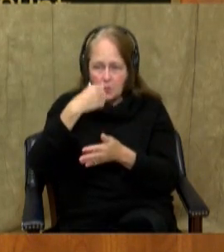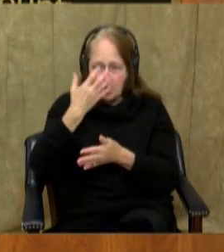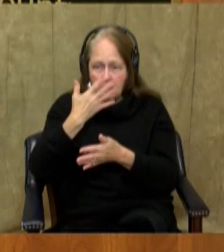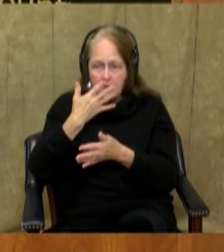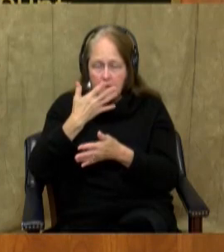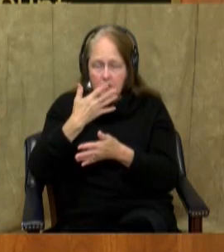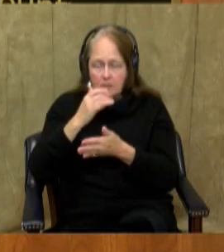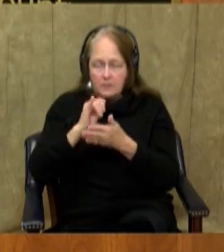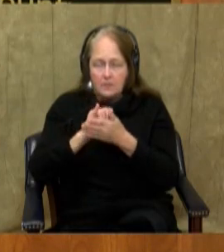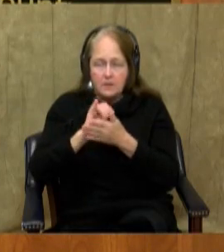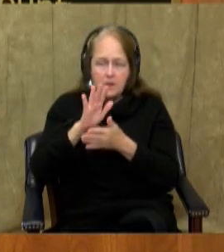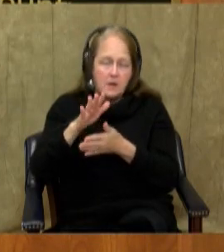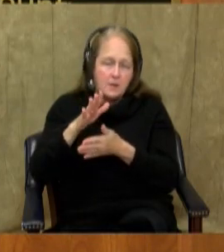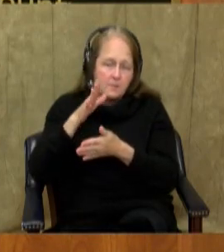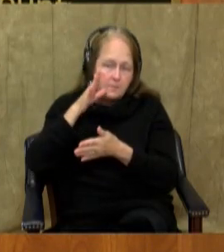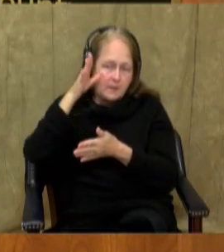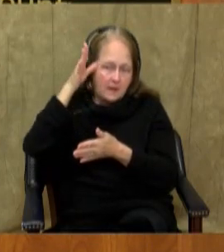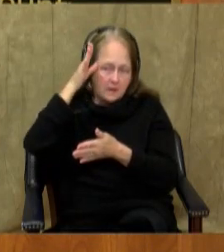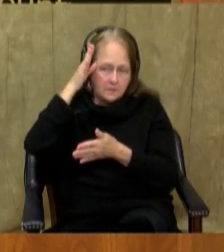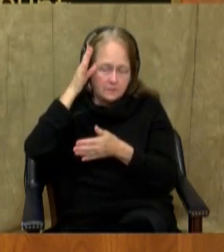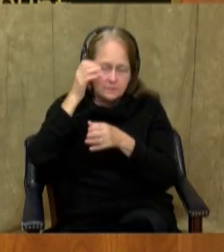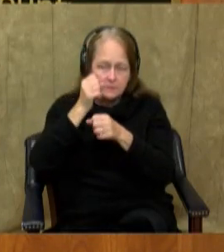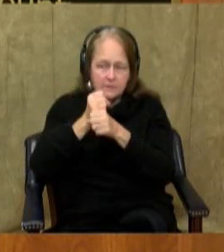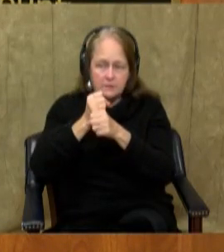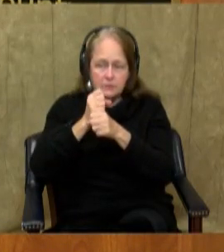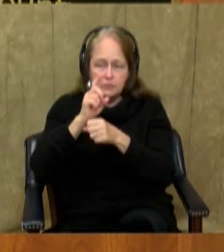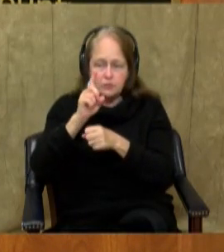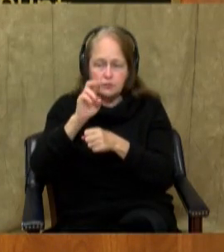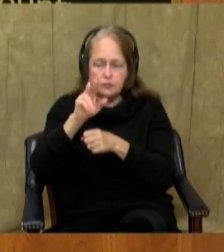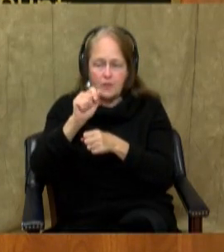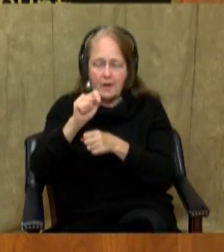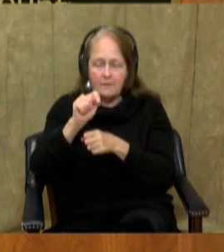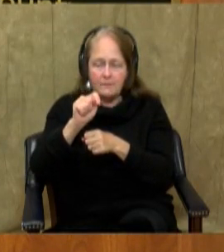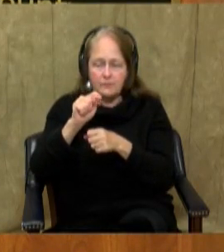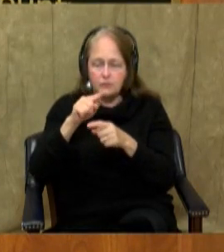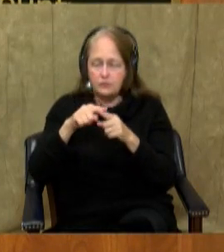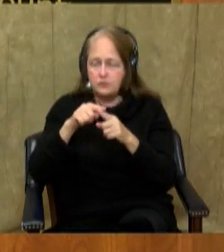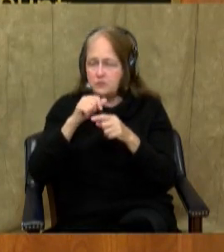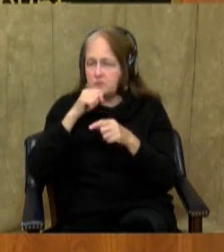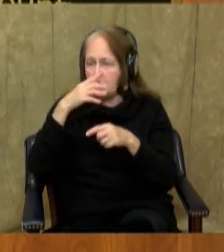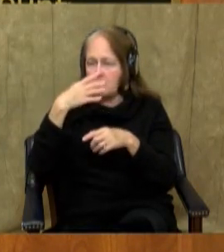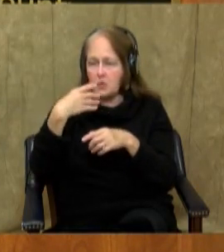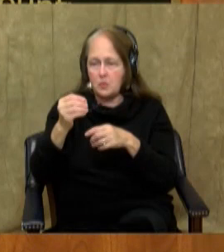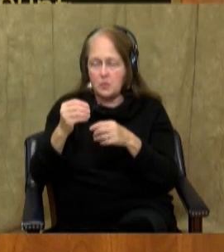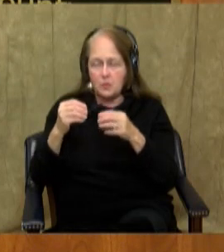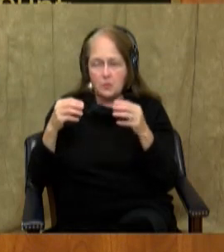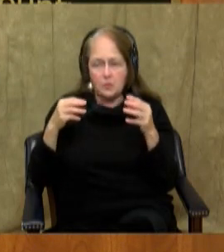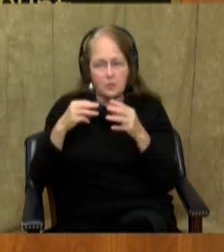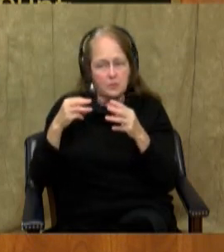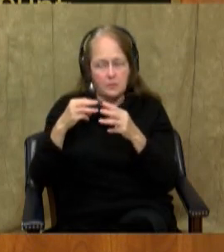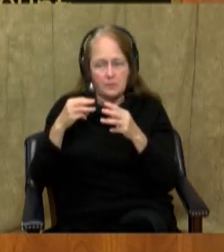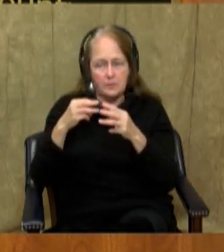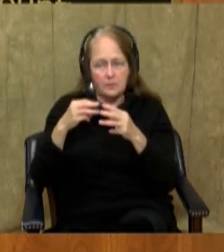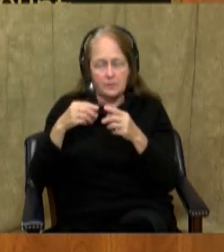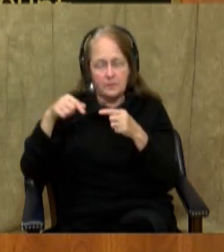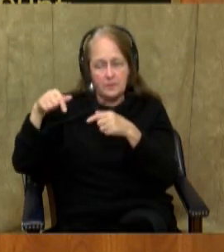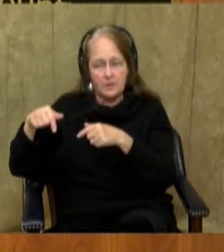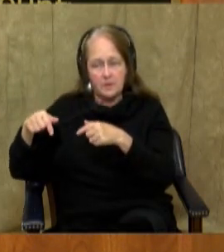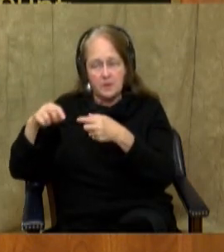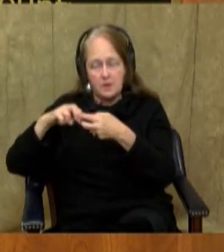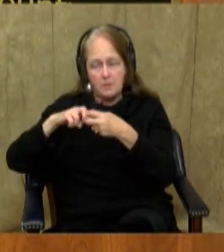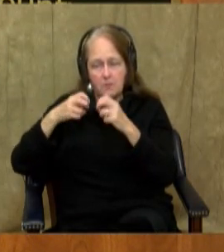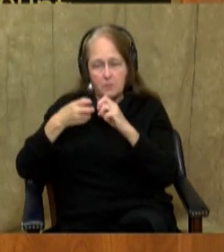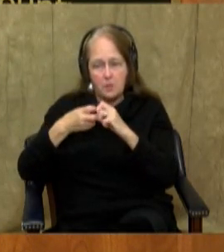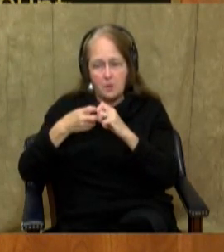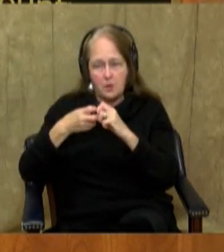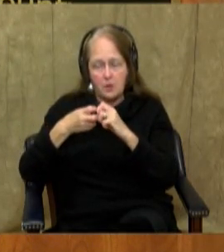lot of times your parents could get you a draft deferment. That's generally the way it was, which caused some problems back here in the States, and we'll get